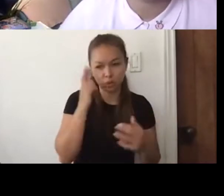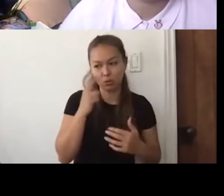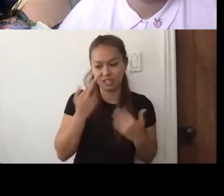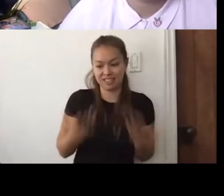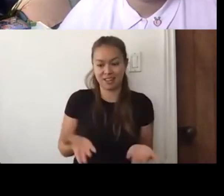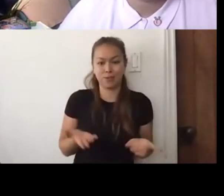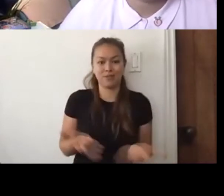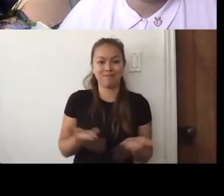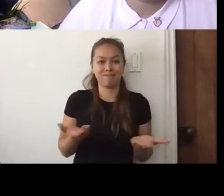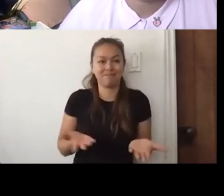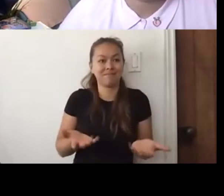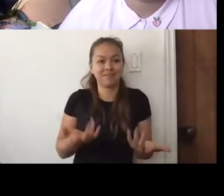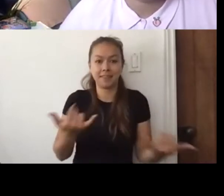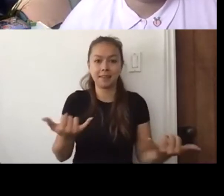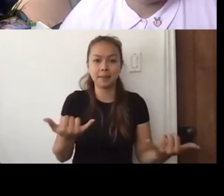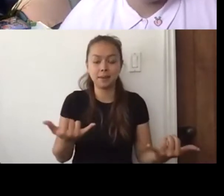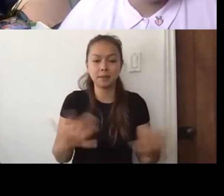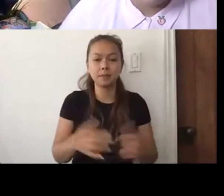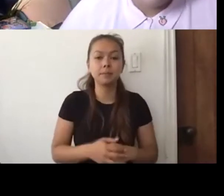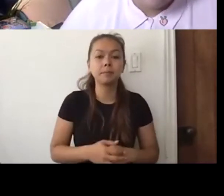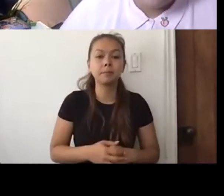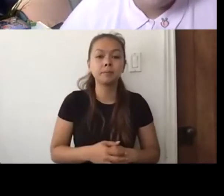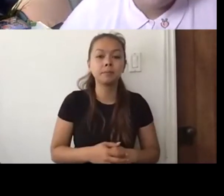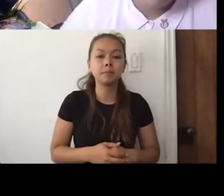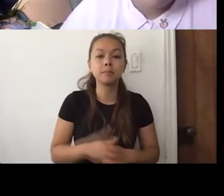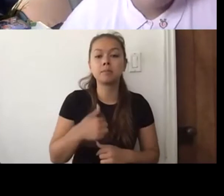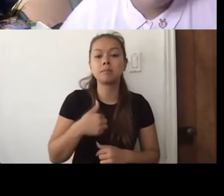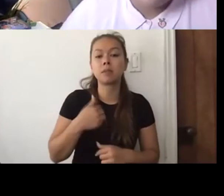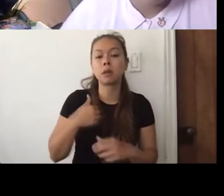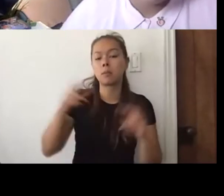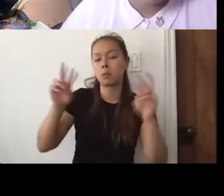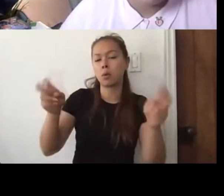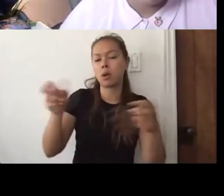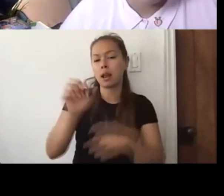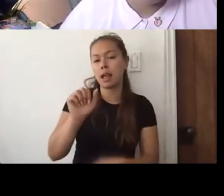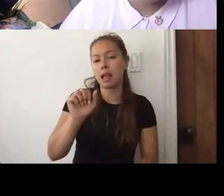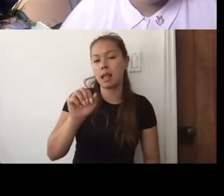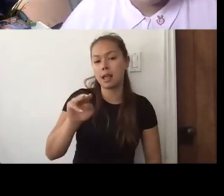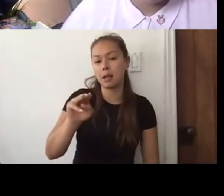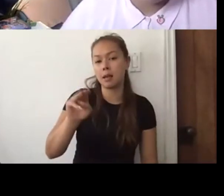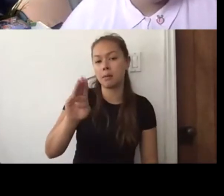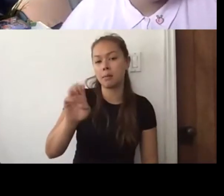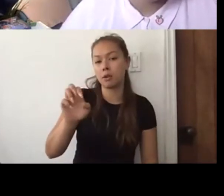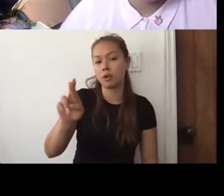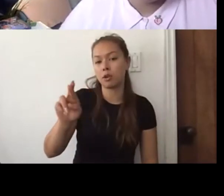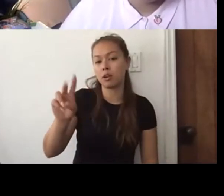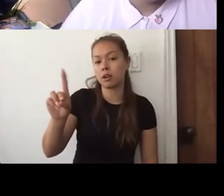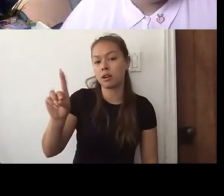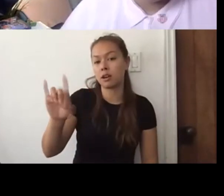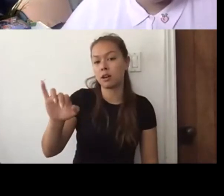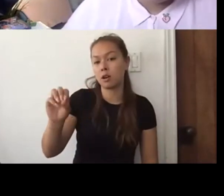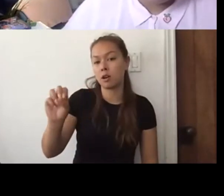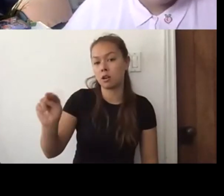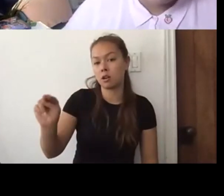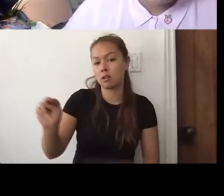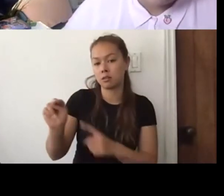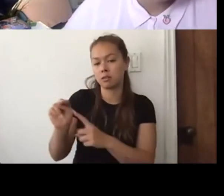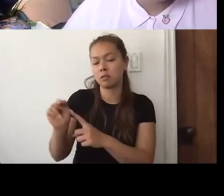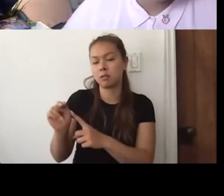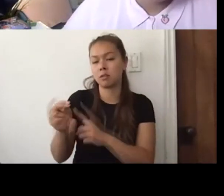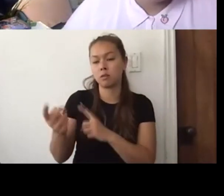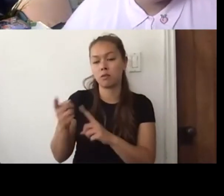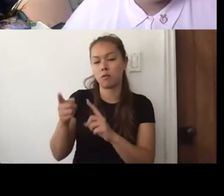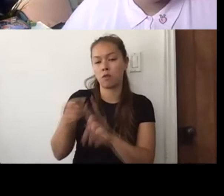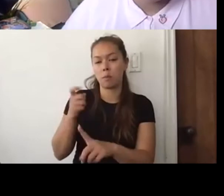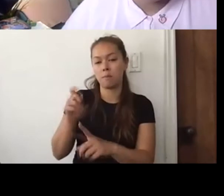who, I'm quoting Amber Dion from Edmonton. She's a really incredible Niheo social worker. And